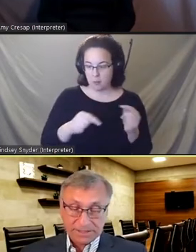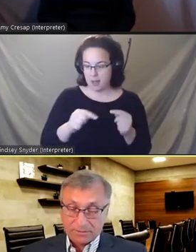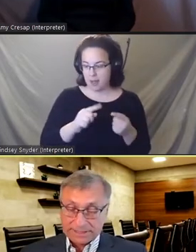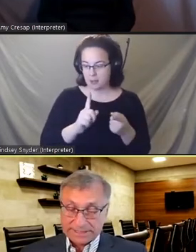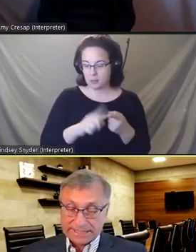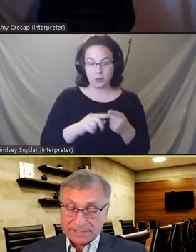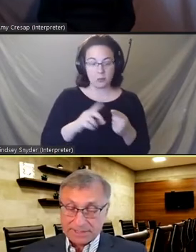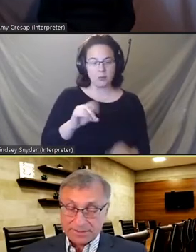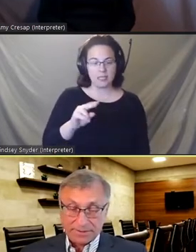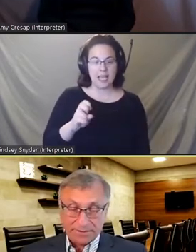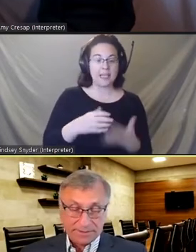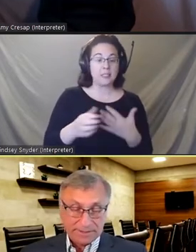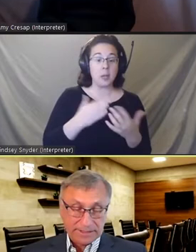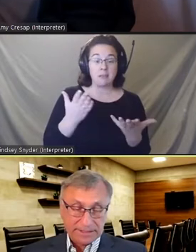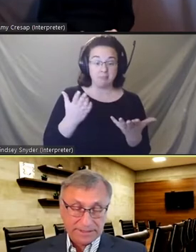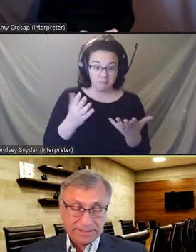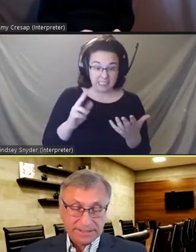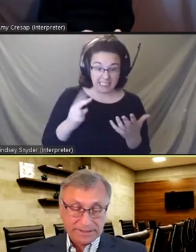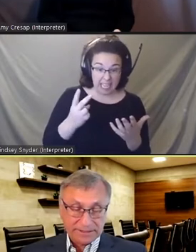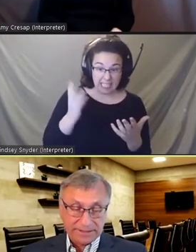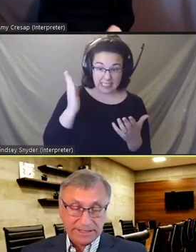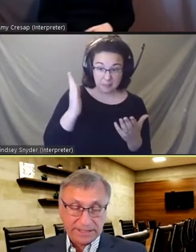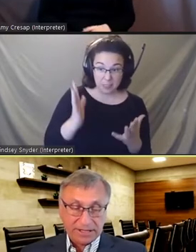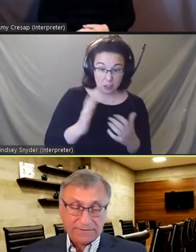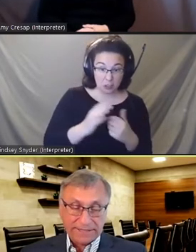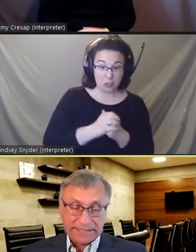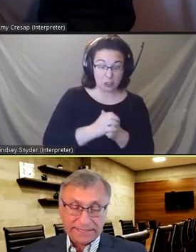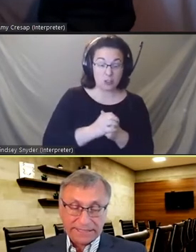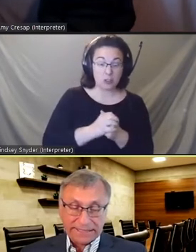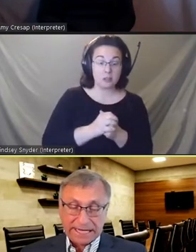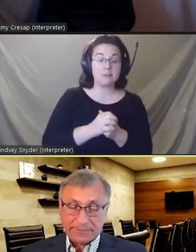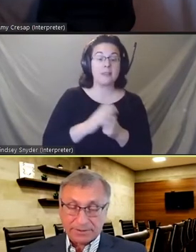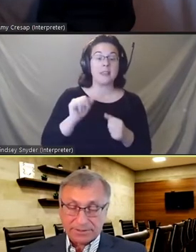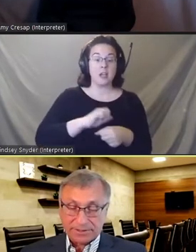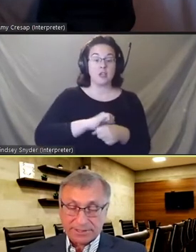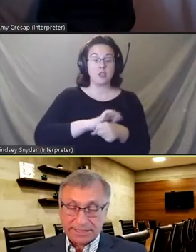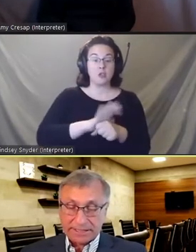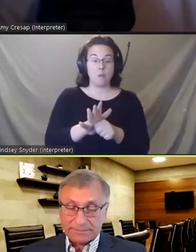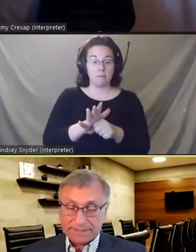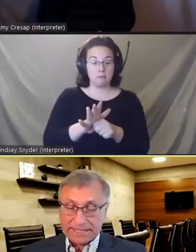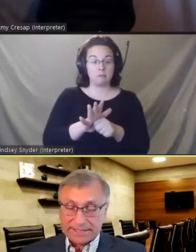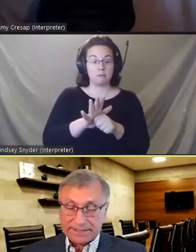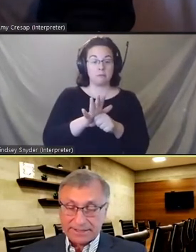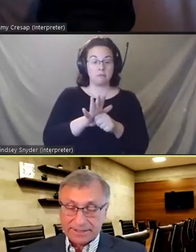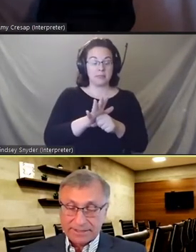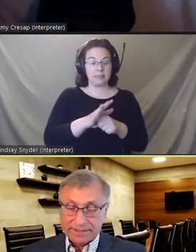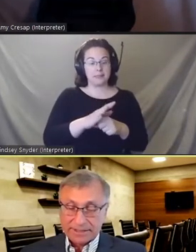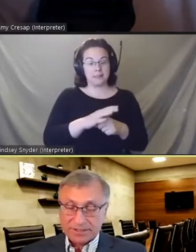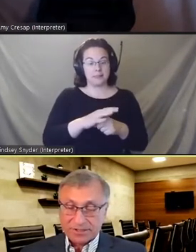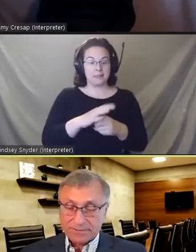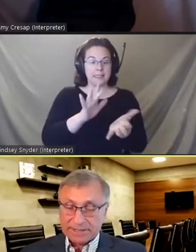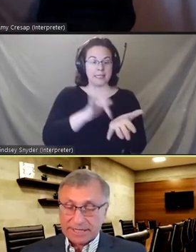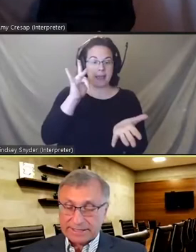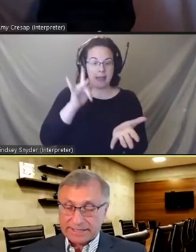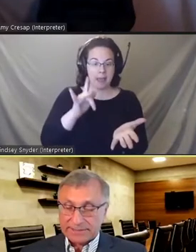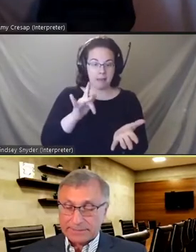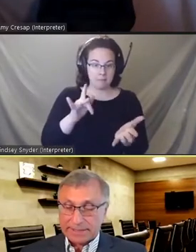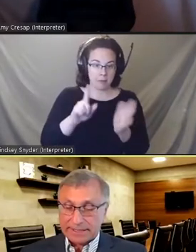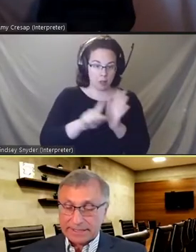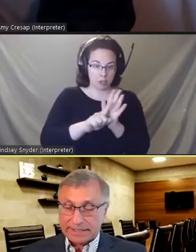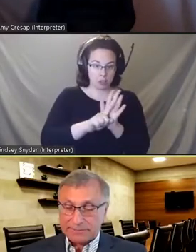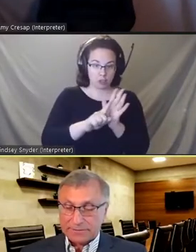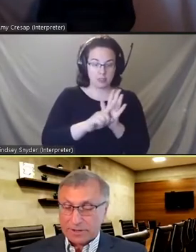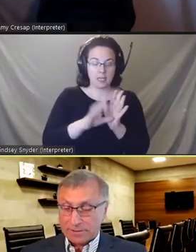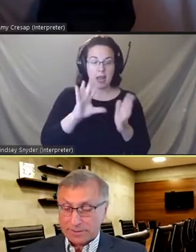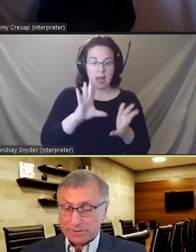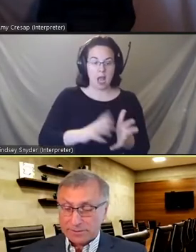So let's go with the second speaker. This is the COVID-19 scam alerts and updated consumer guidelines